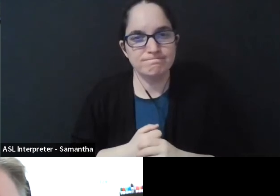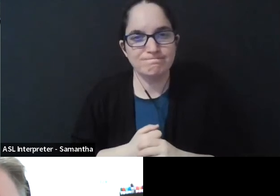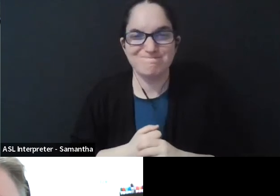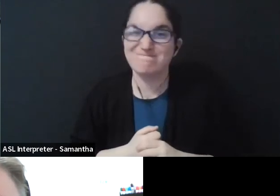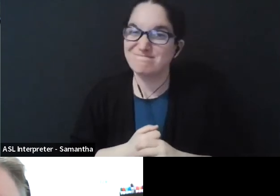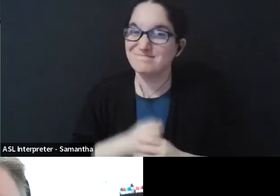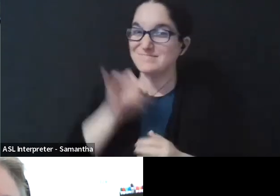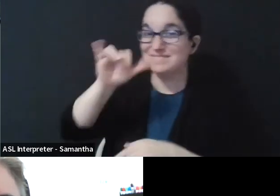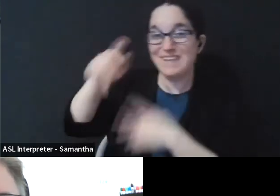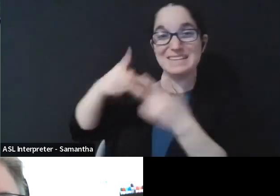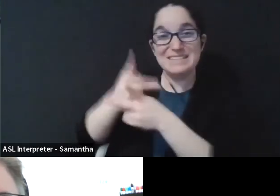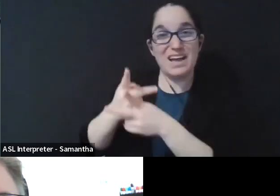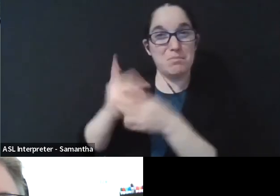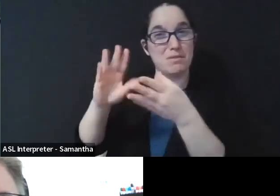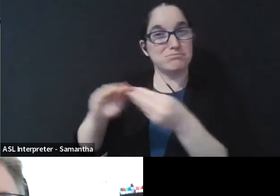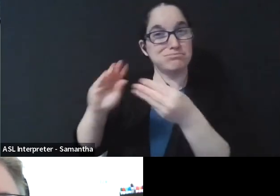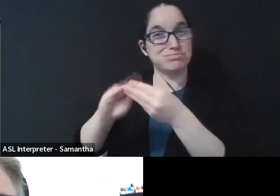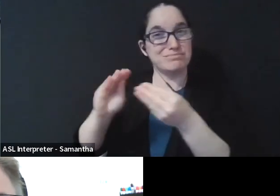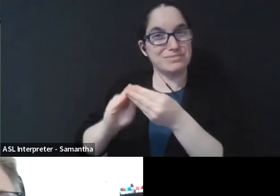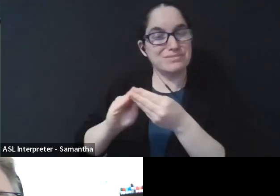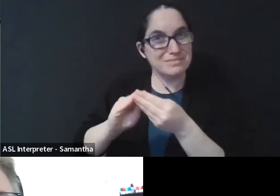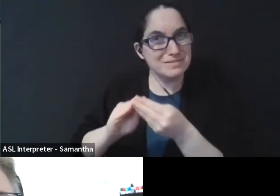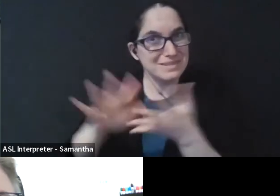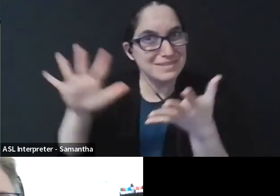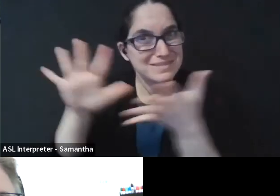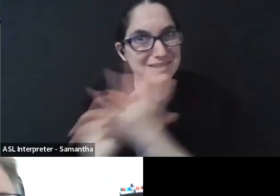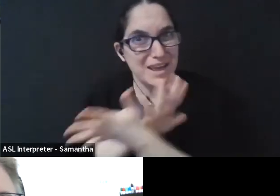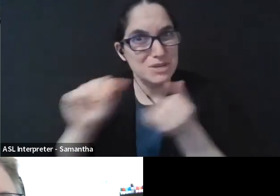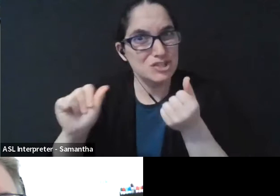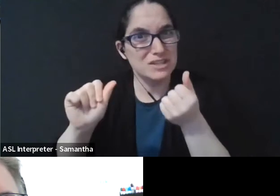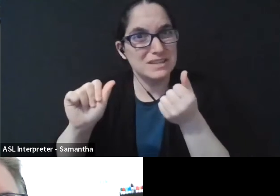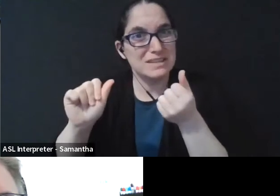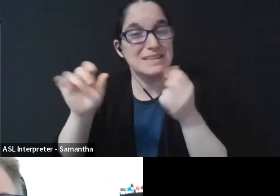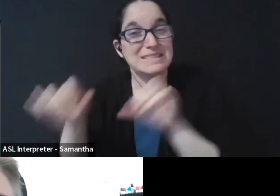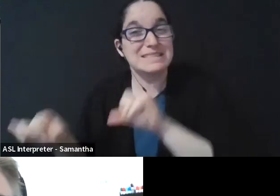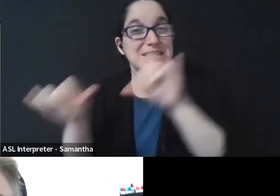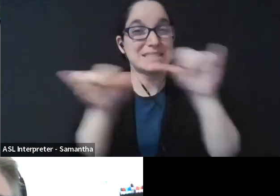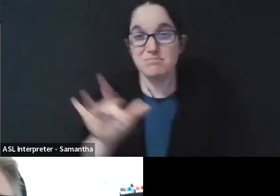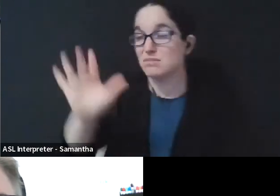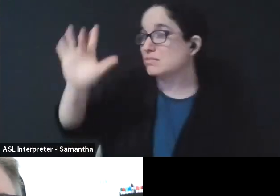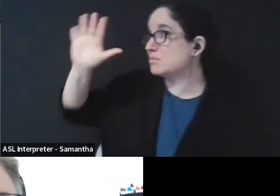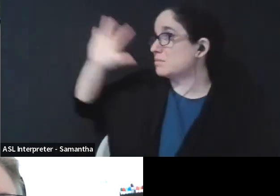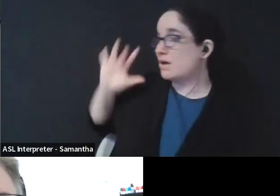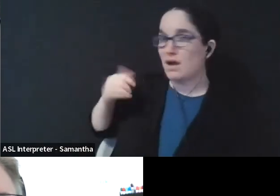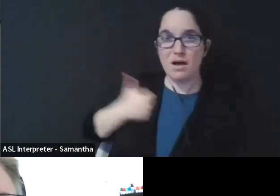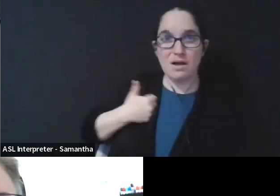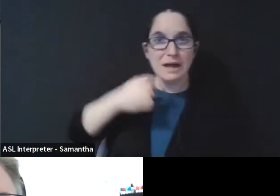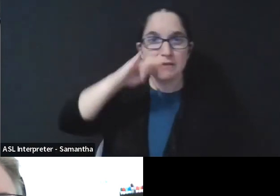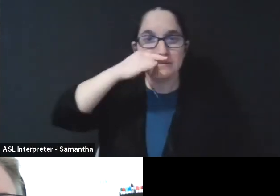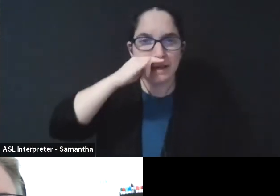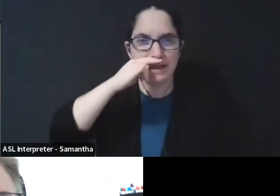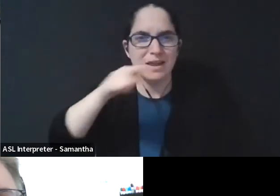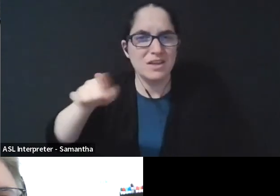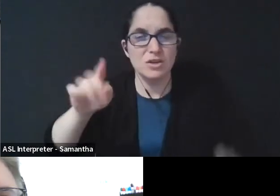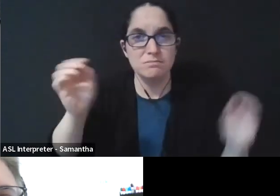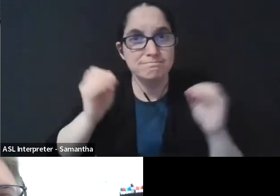damaging and harmful. And it kind of goes back to my childhood where my parents said, if you don't have anything nice to say, don't say anything at